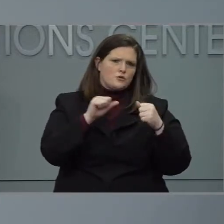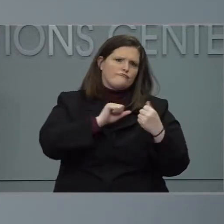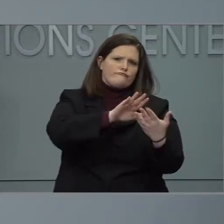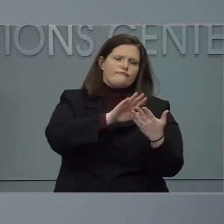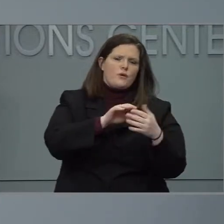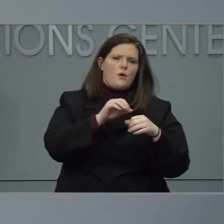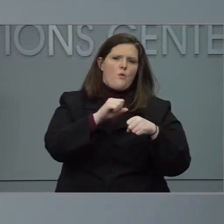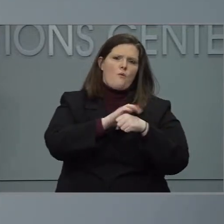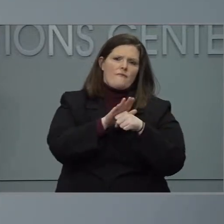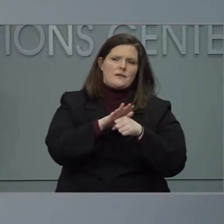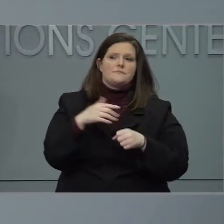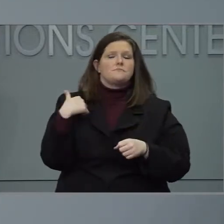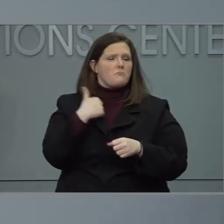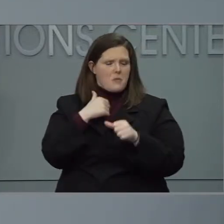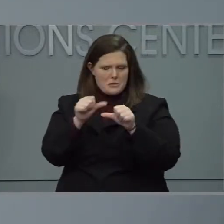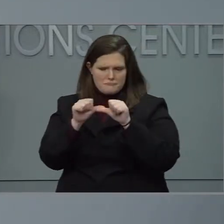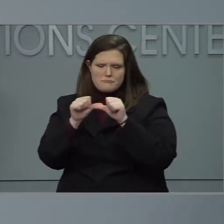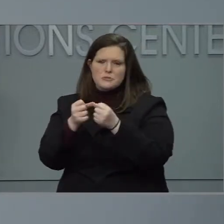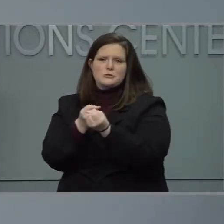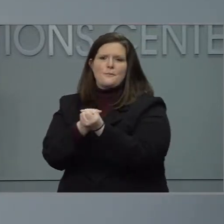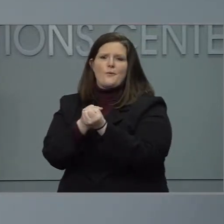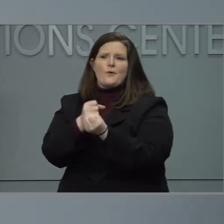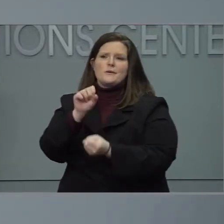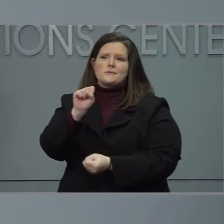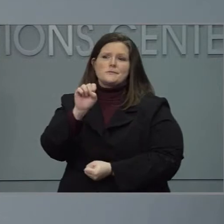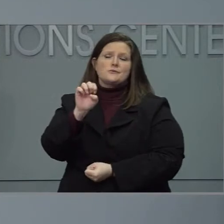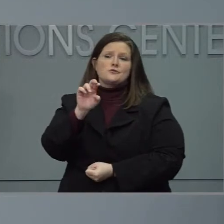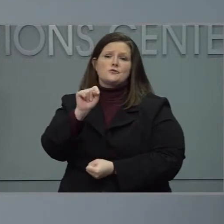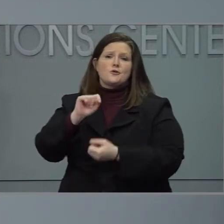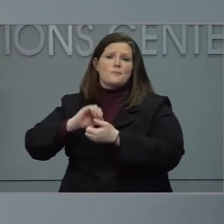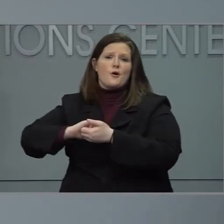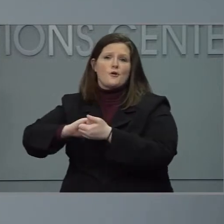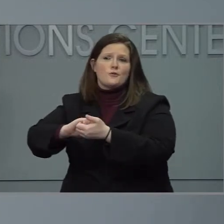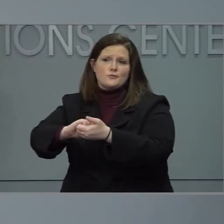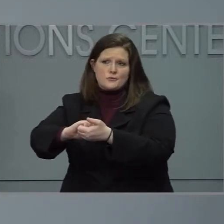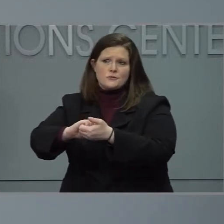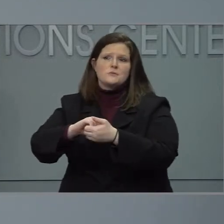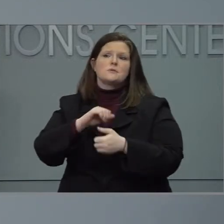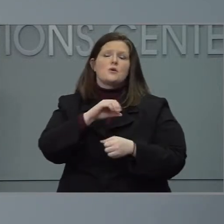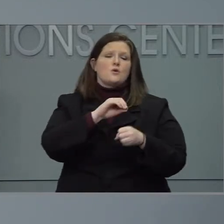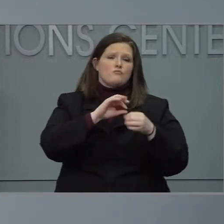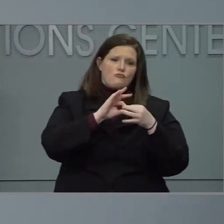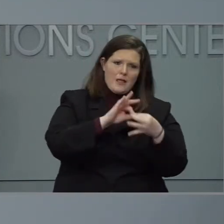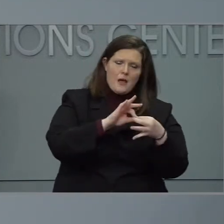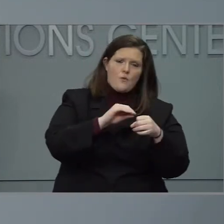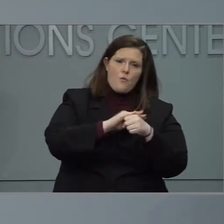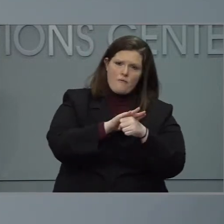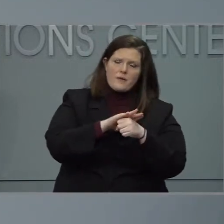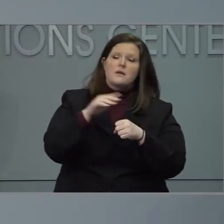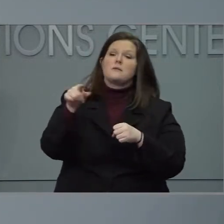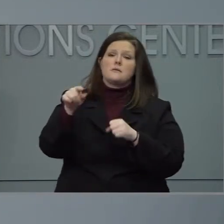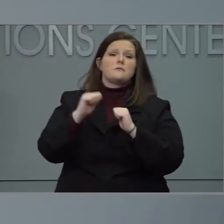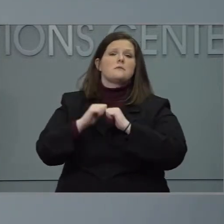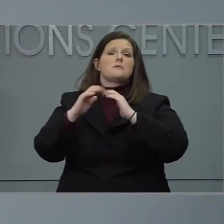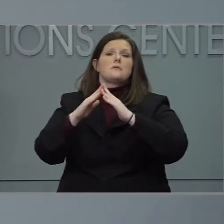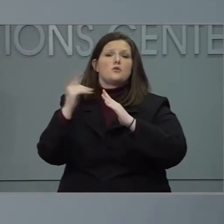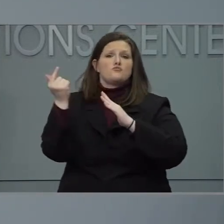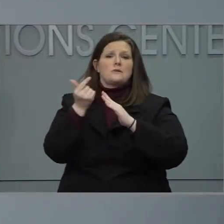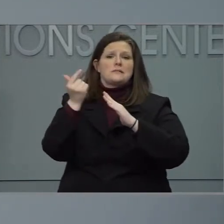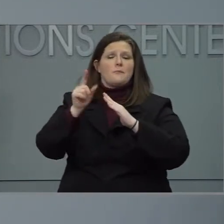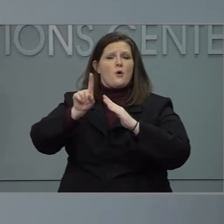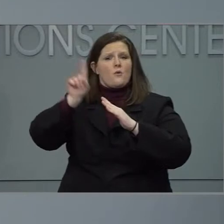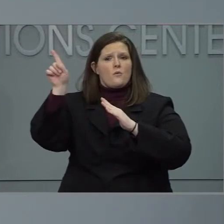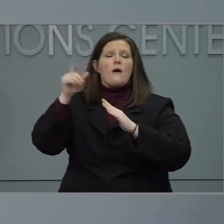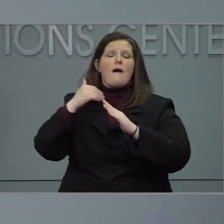emergency response team partners with the ongoing COVID response, including the federally supported Community Vaccination Center in Greensboro,